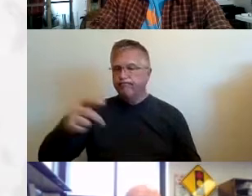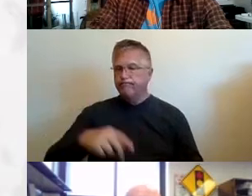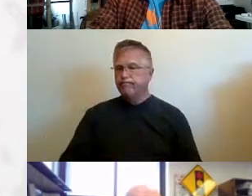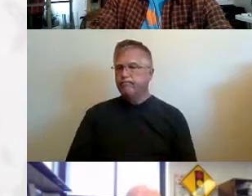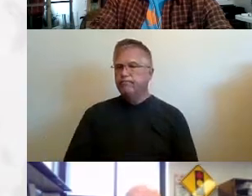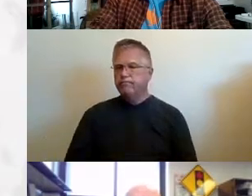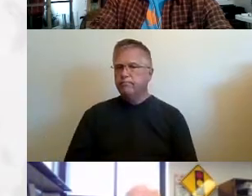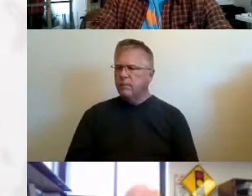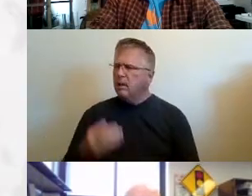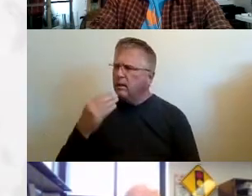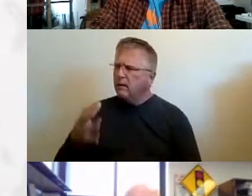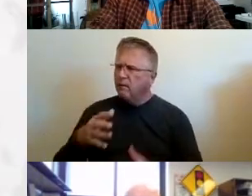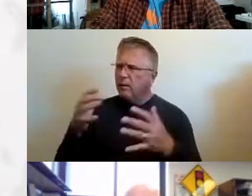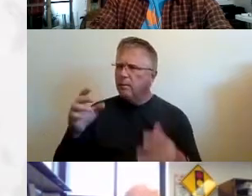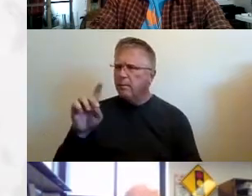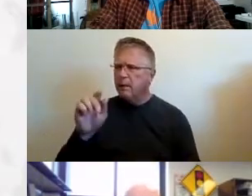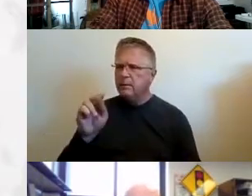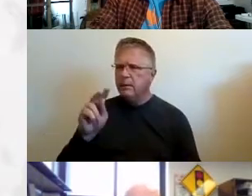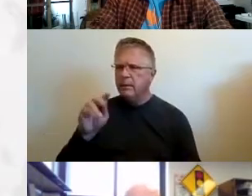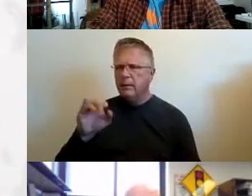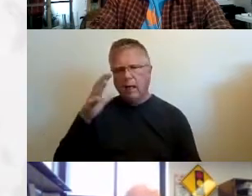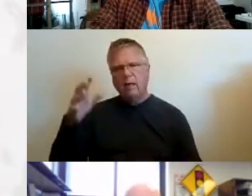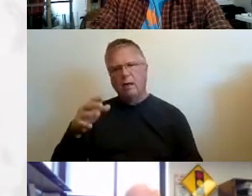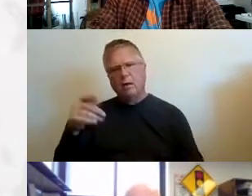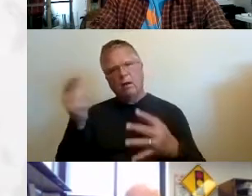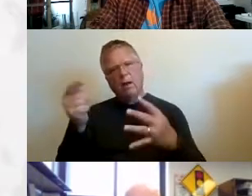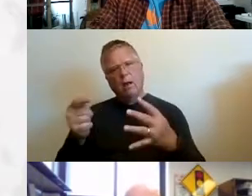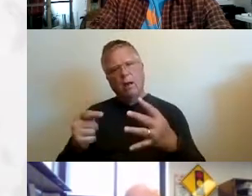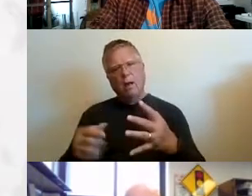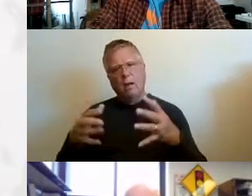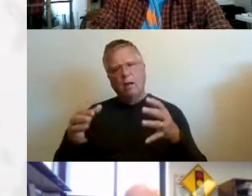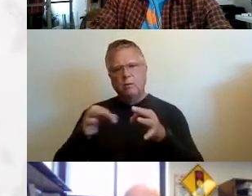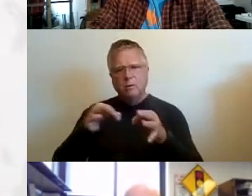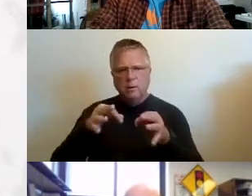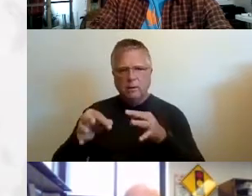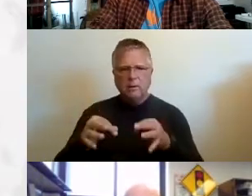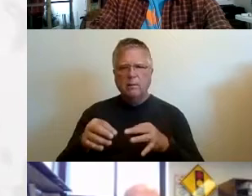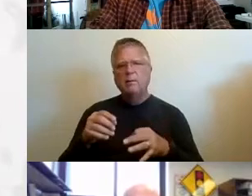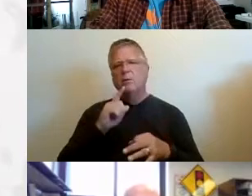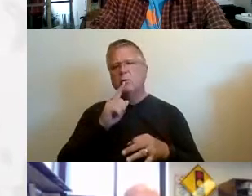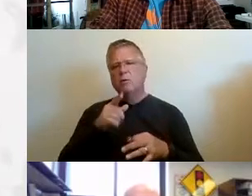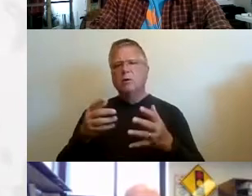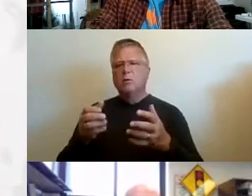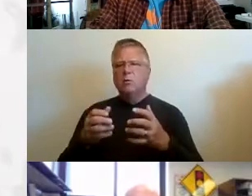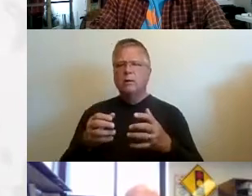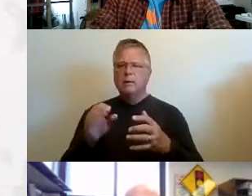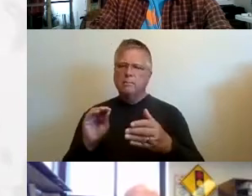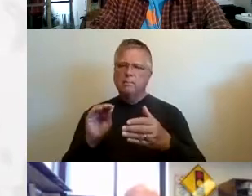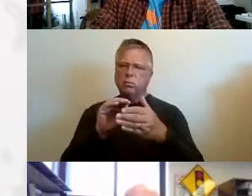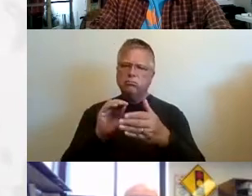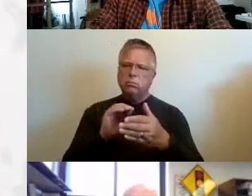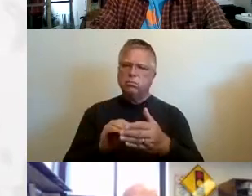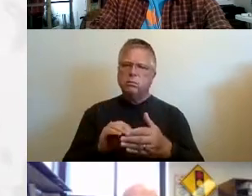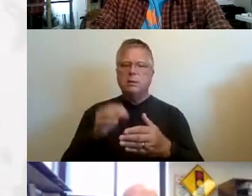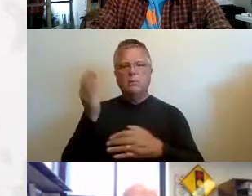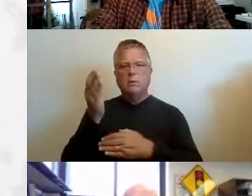Thank you very much, Panini. I know that's a lot to get through, but we really like to put that portion of the presentations in because it